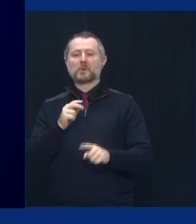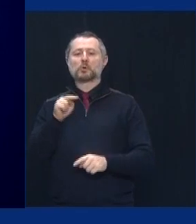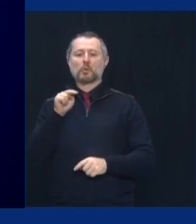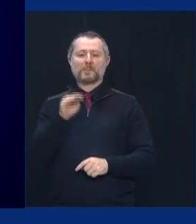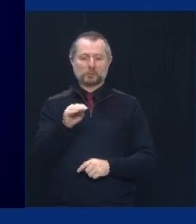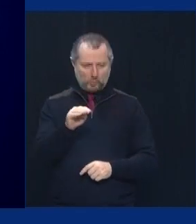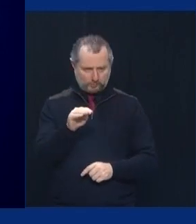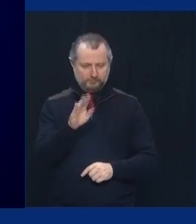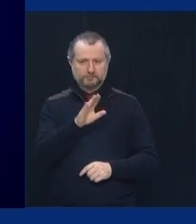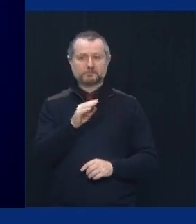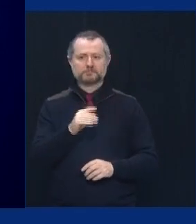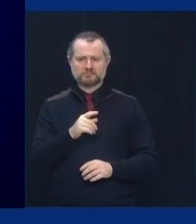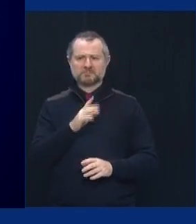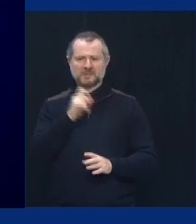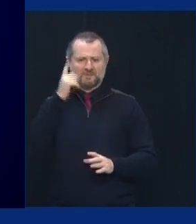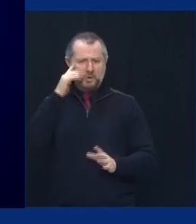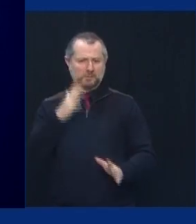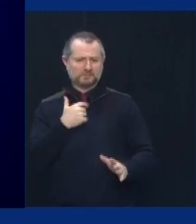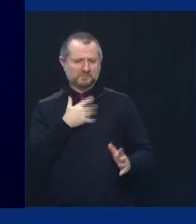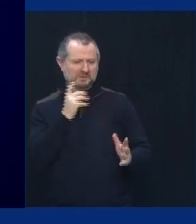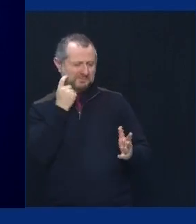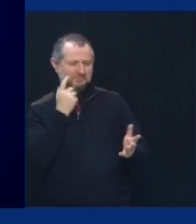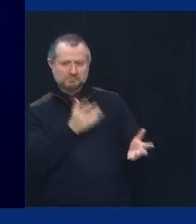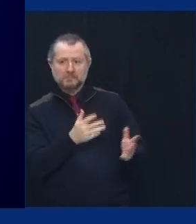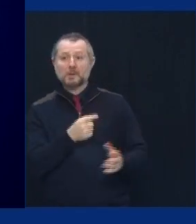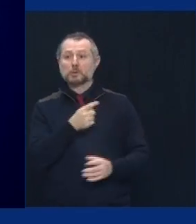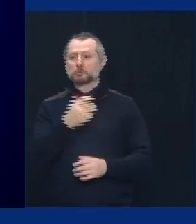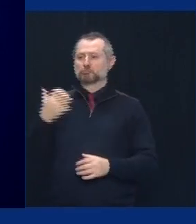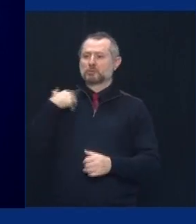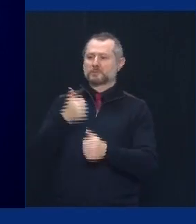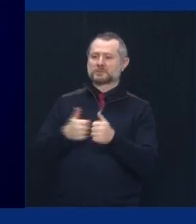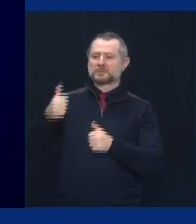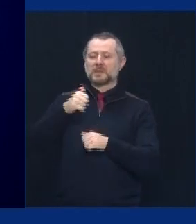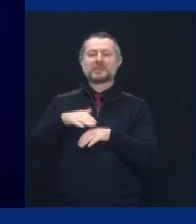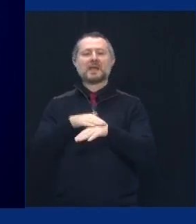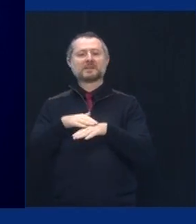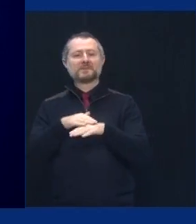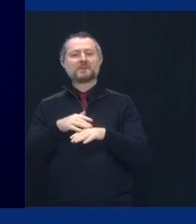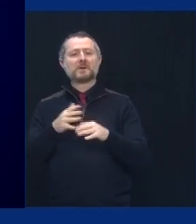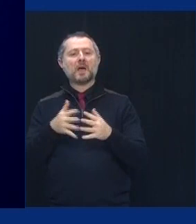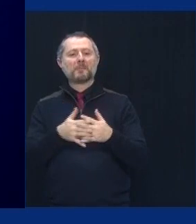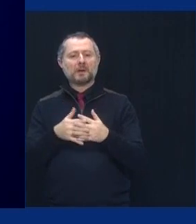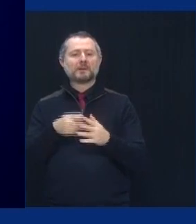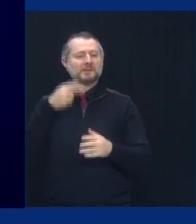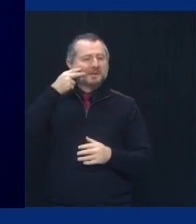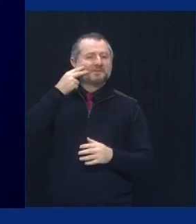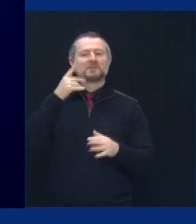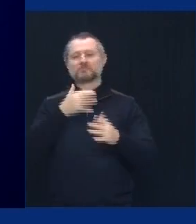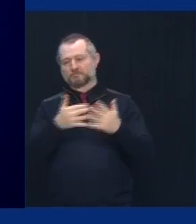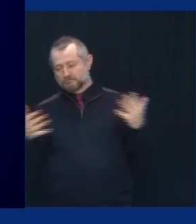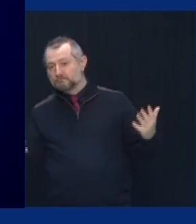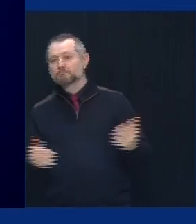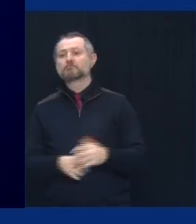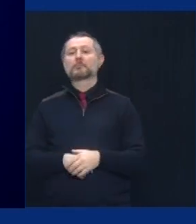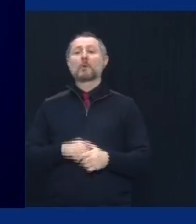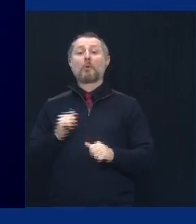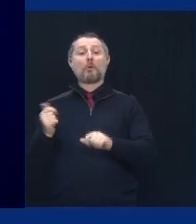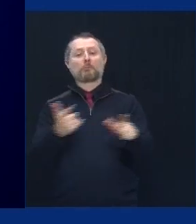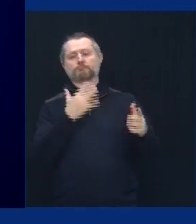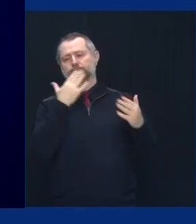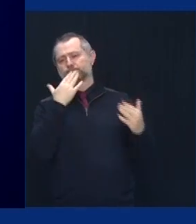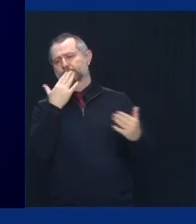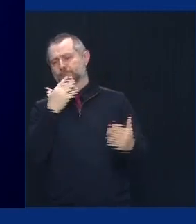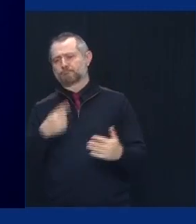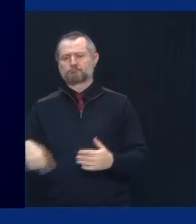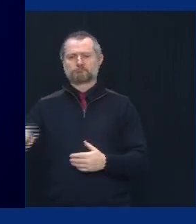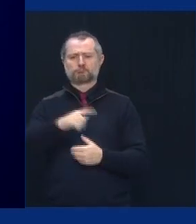governor yesterday, who's the co-chair of the Native American Caucus. Thank you all so much for being with